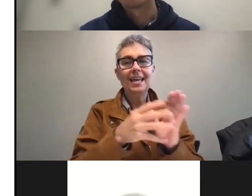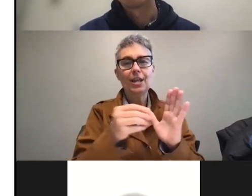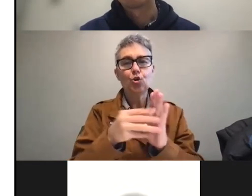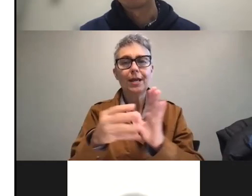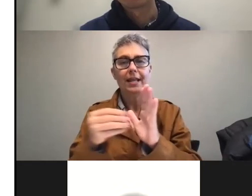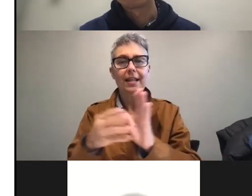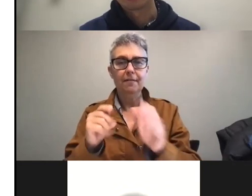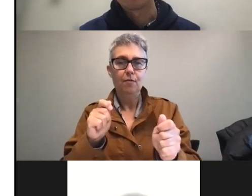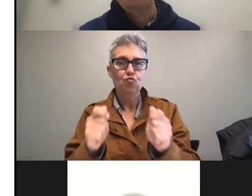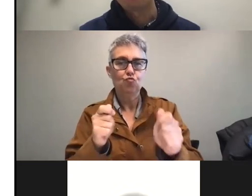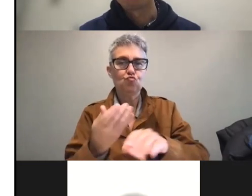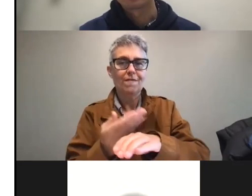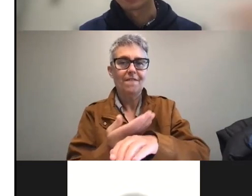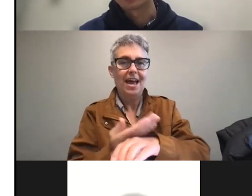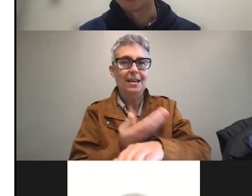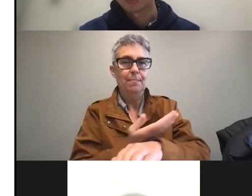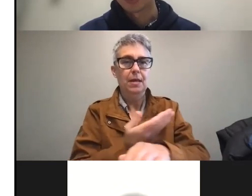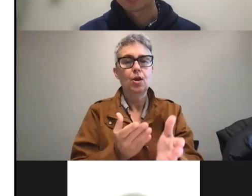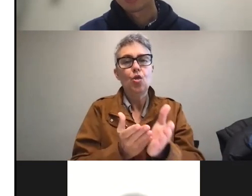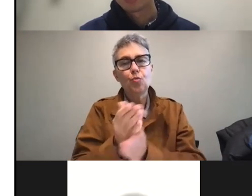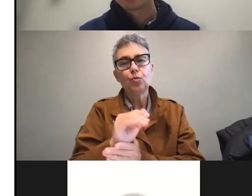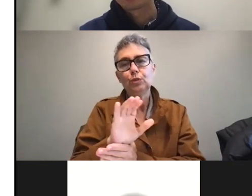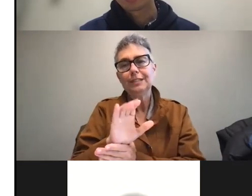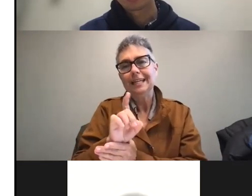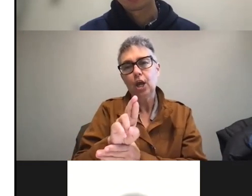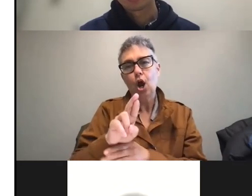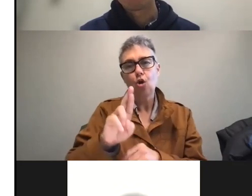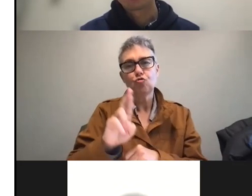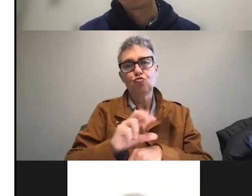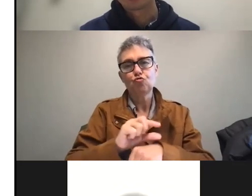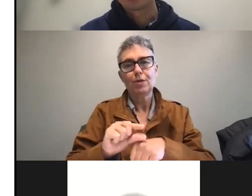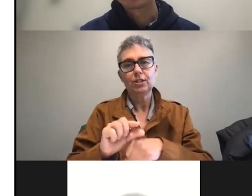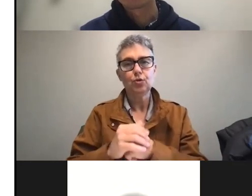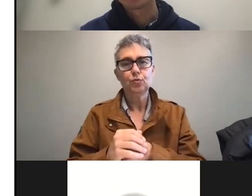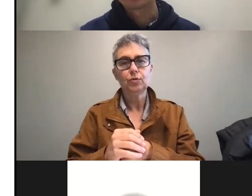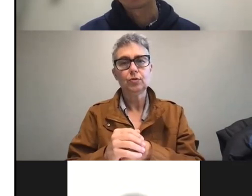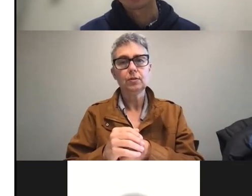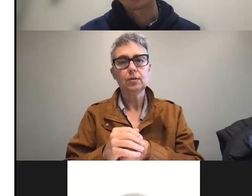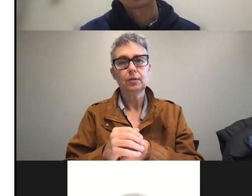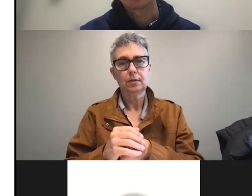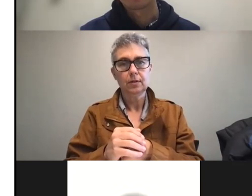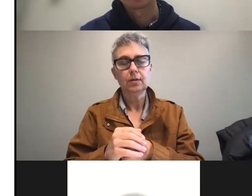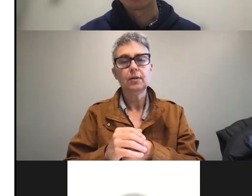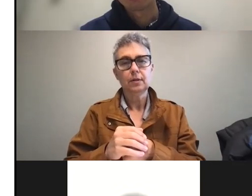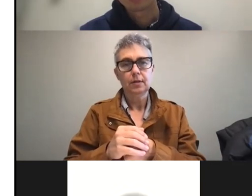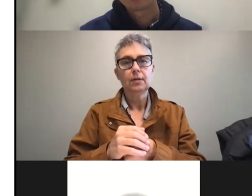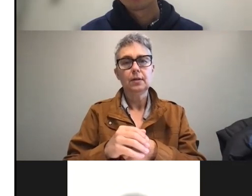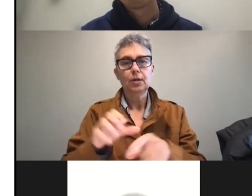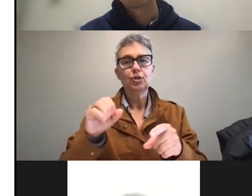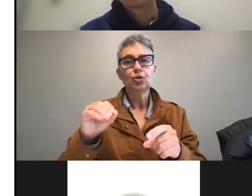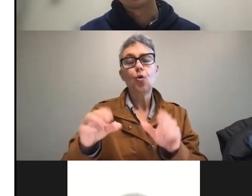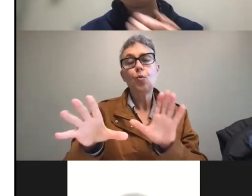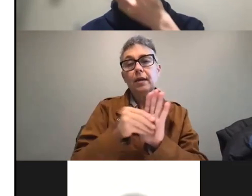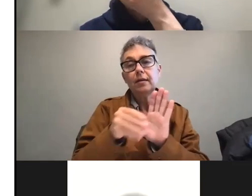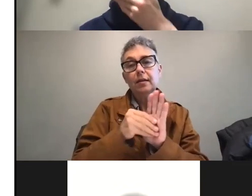over the CDR residues. So here, what we do is we need to get the encoding